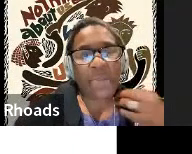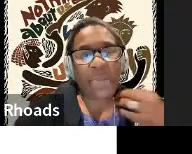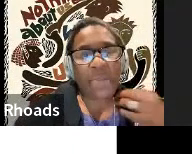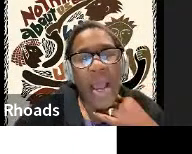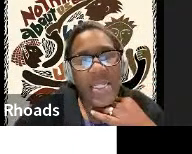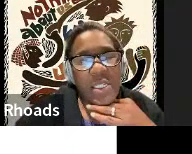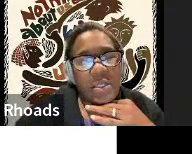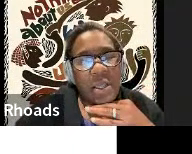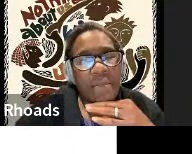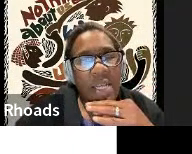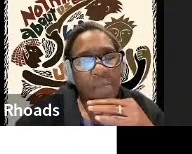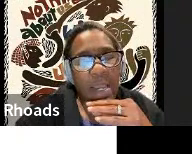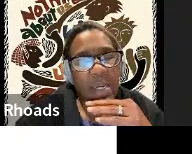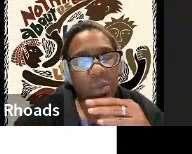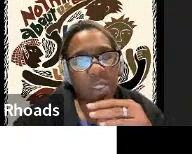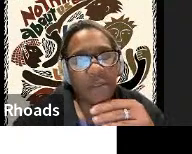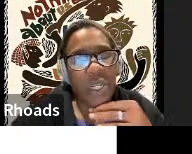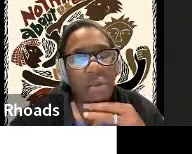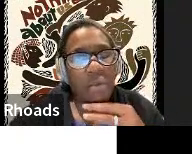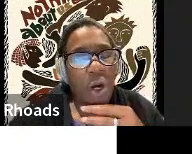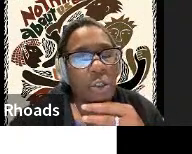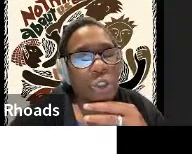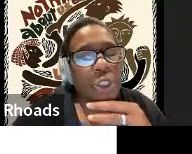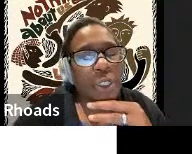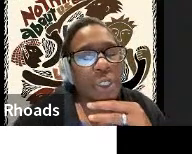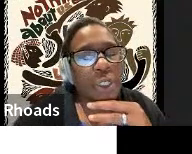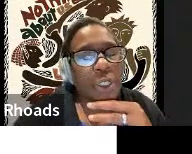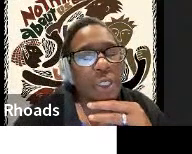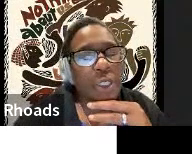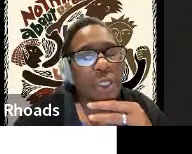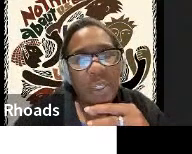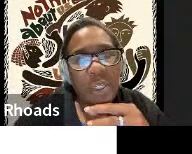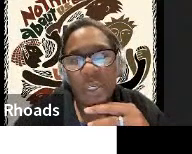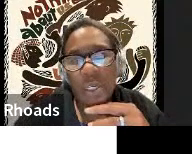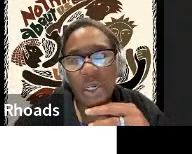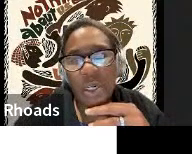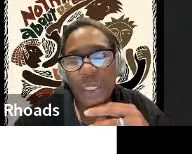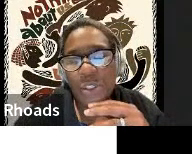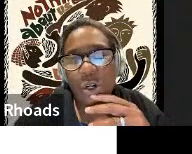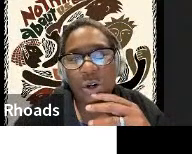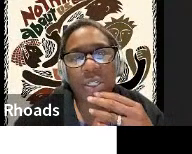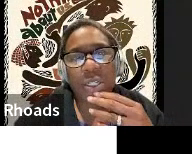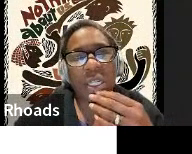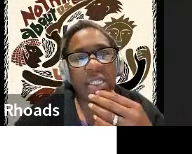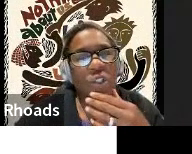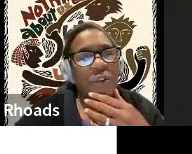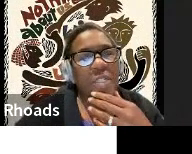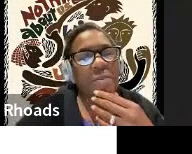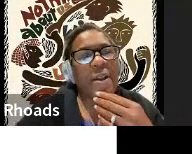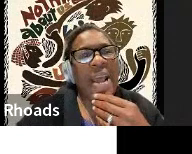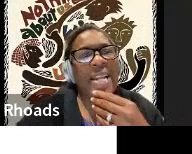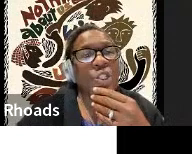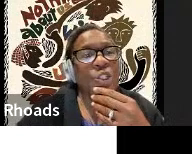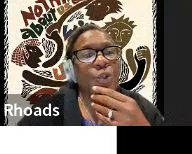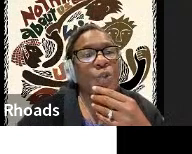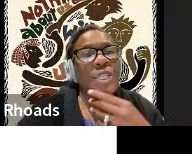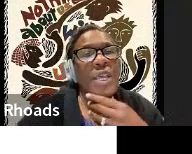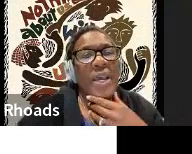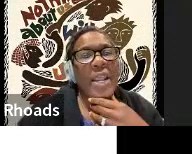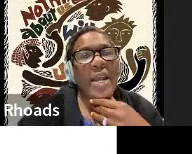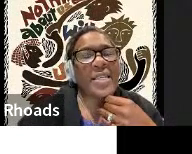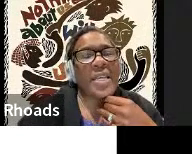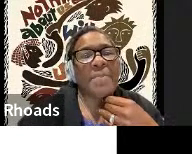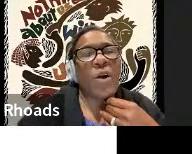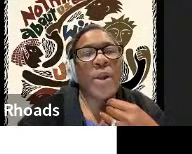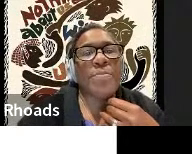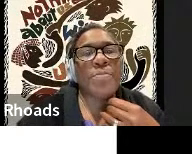around the time that the mask mandate was lifted in March of this year, we started collecting surveys about attitudes